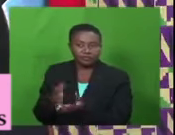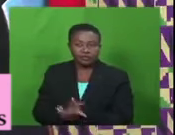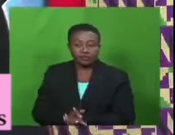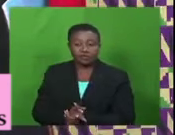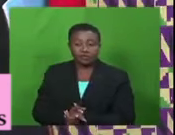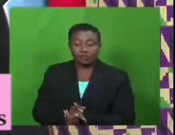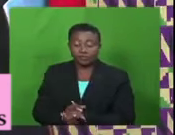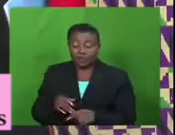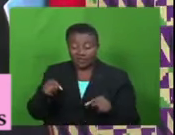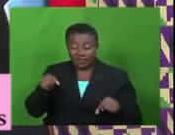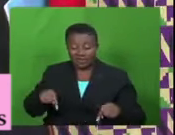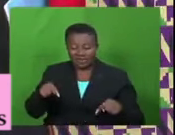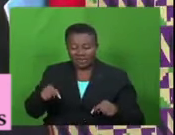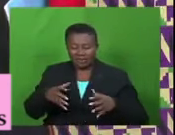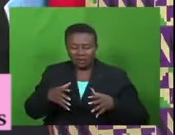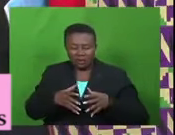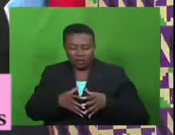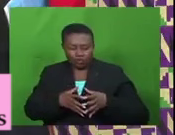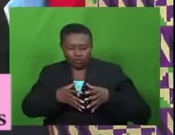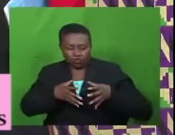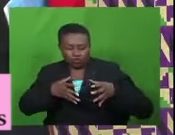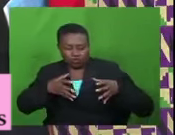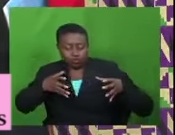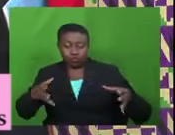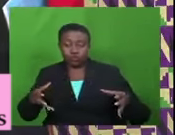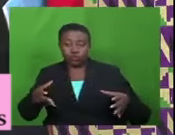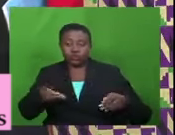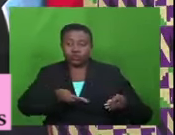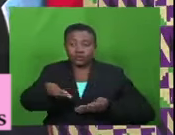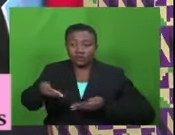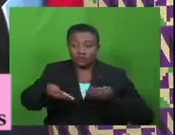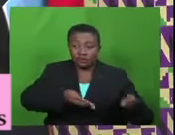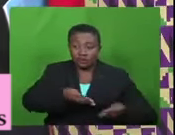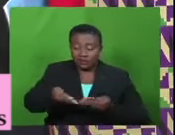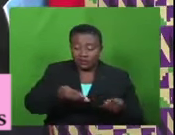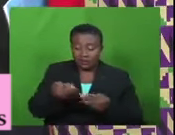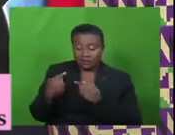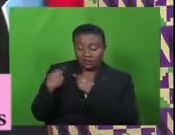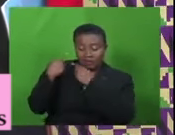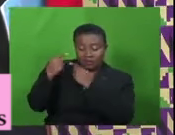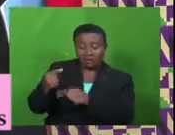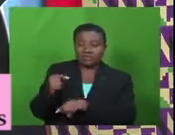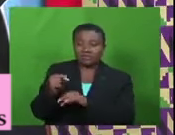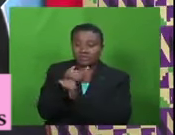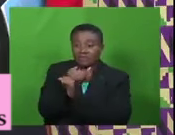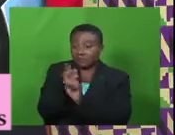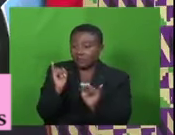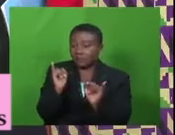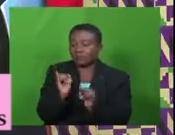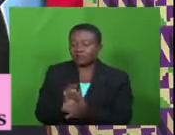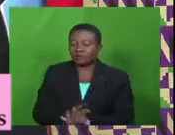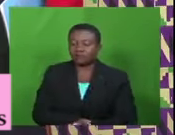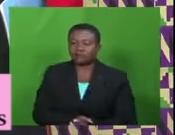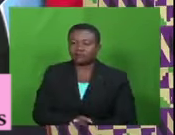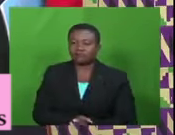This is the largest expansion of that sector since independence.